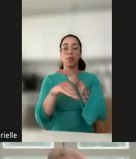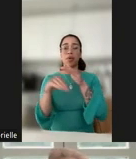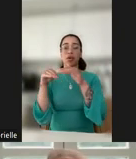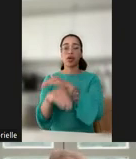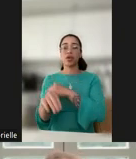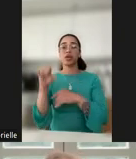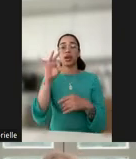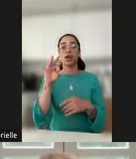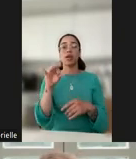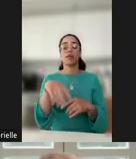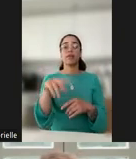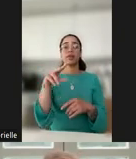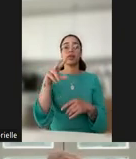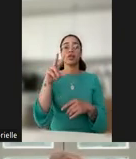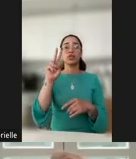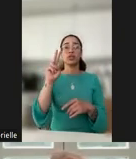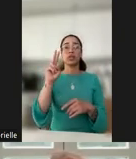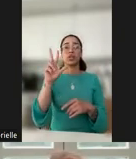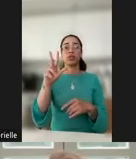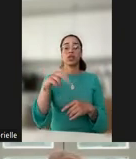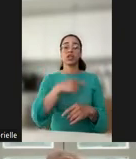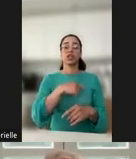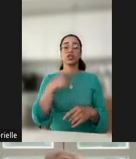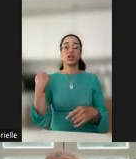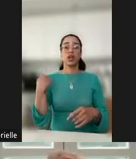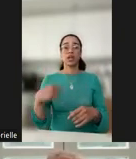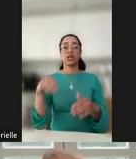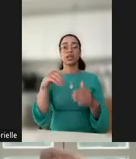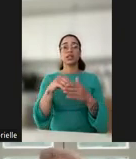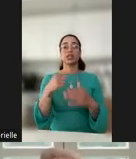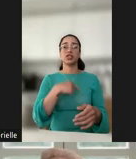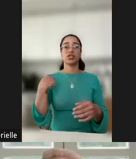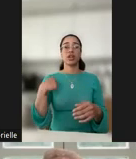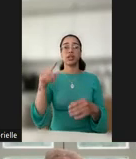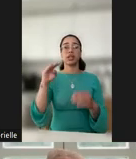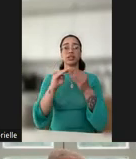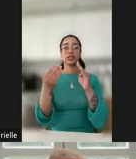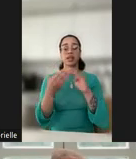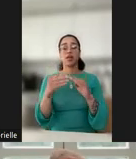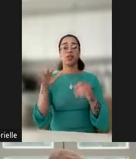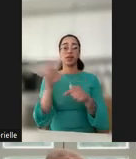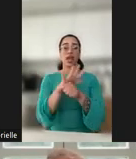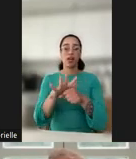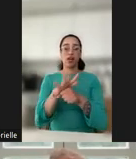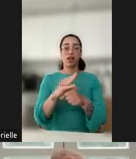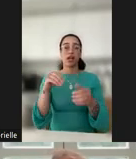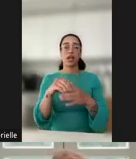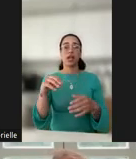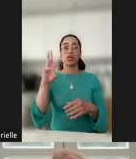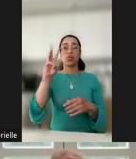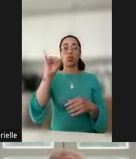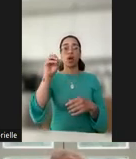79 homes in the Chinatown area of Rock Springs, Wyoming. And because the white miners